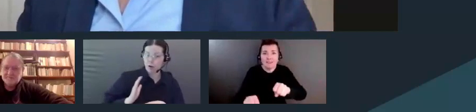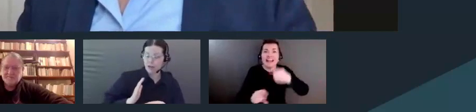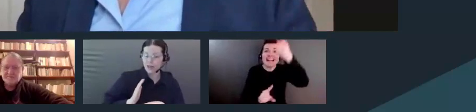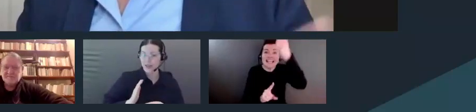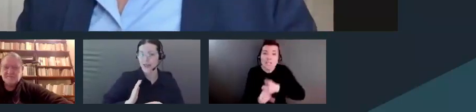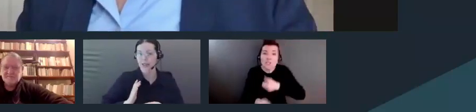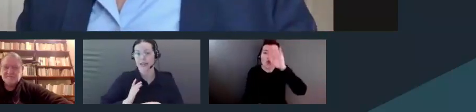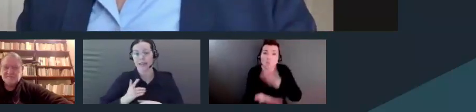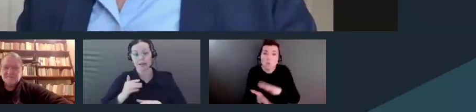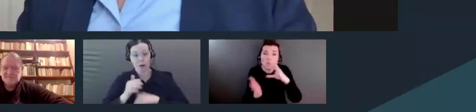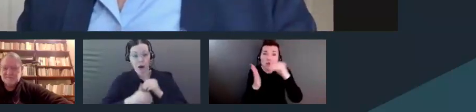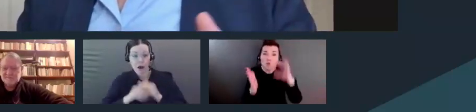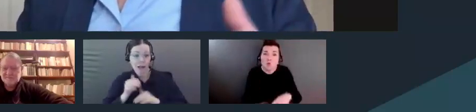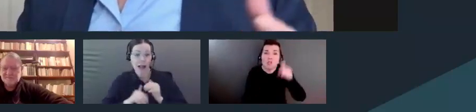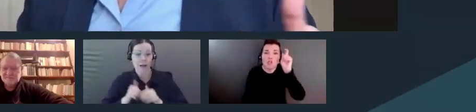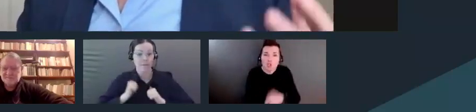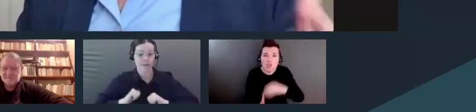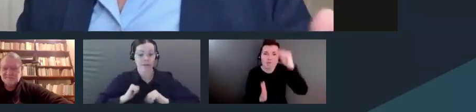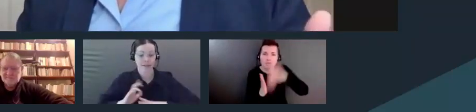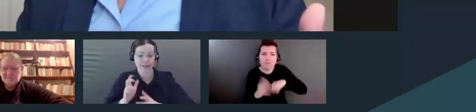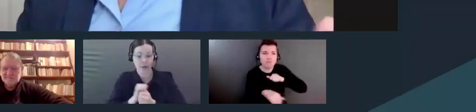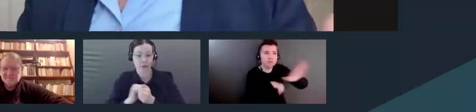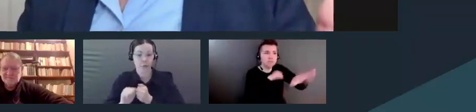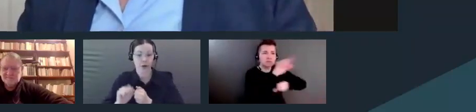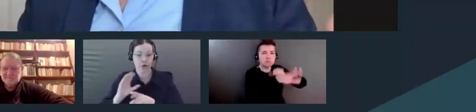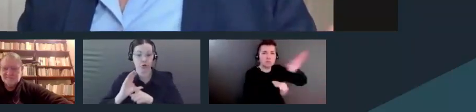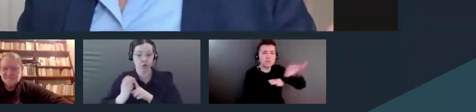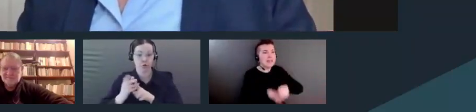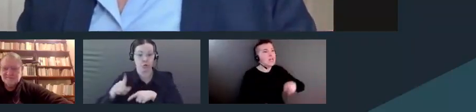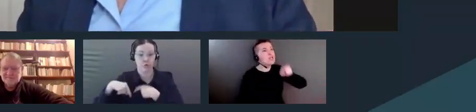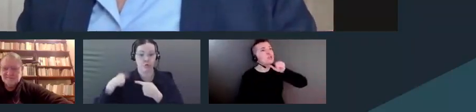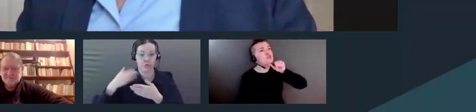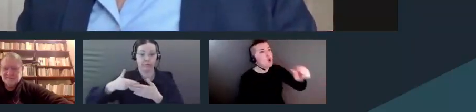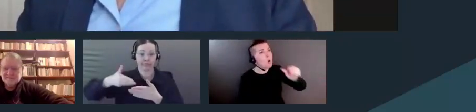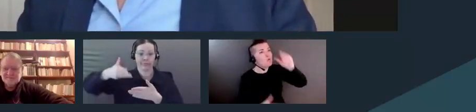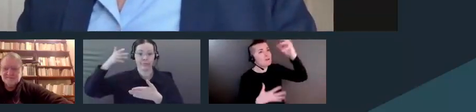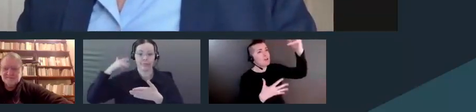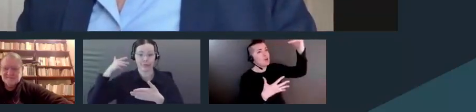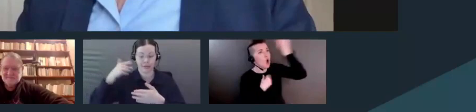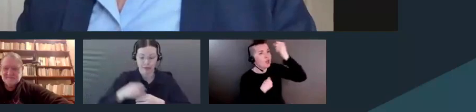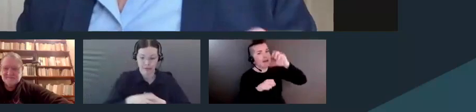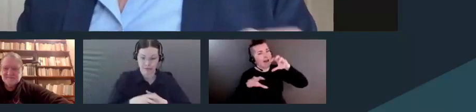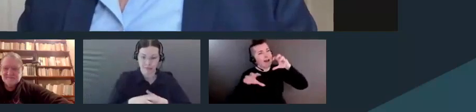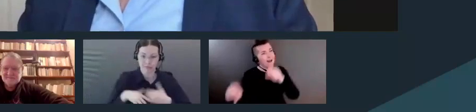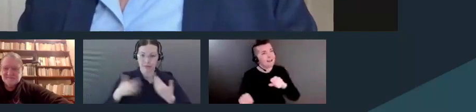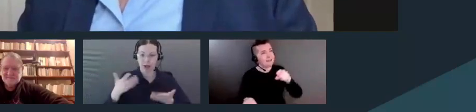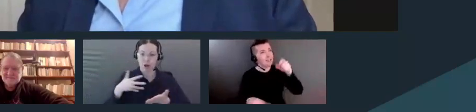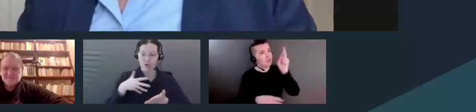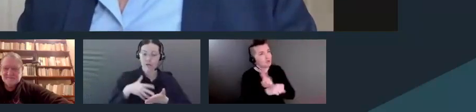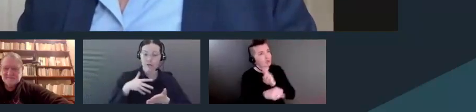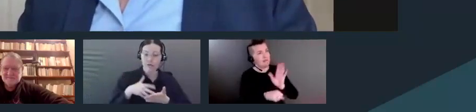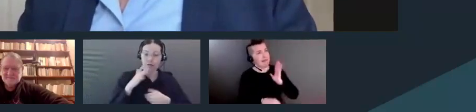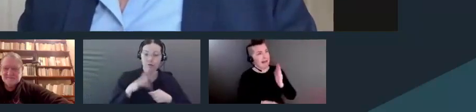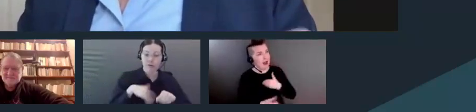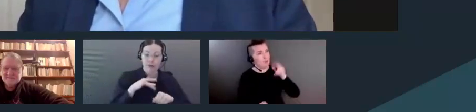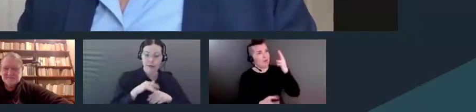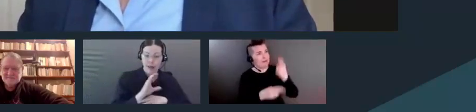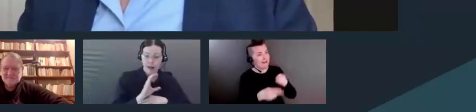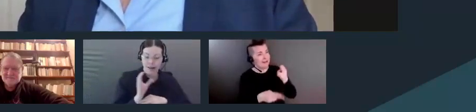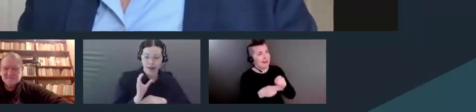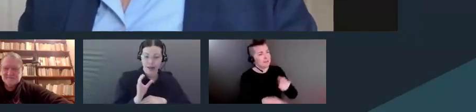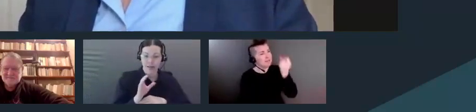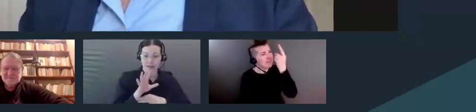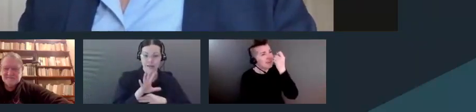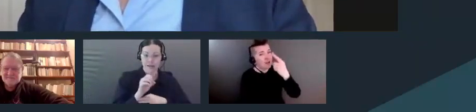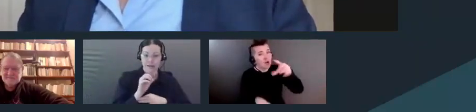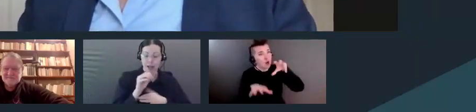and protesting and saying, don't colonize in our name. We have to realize colonization is not over. It's still